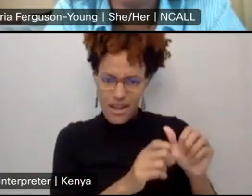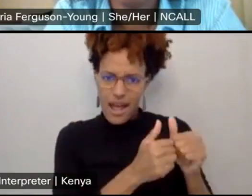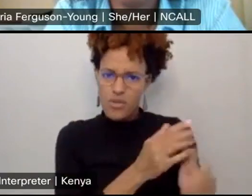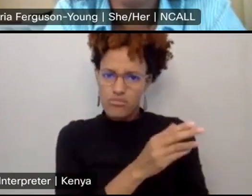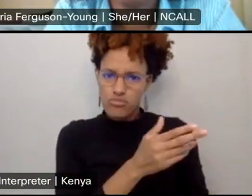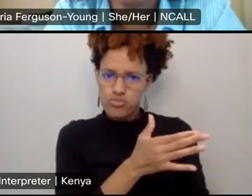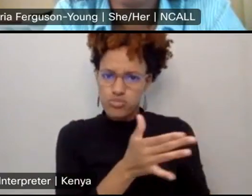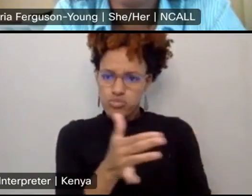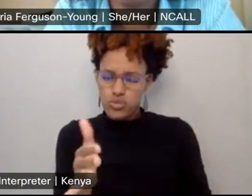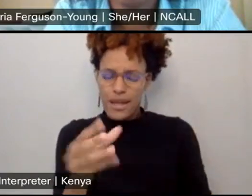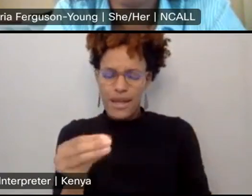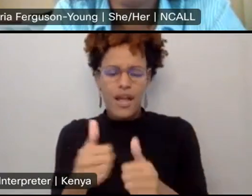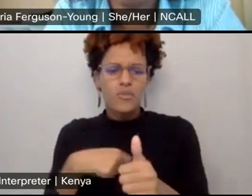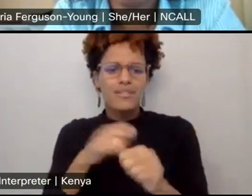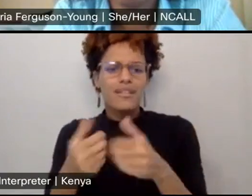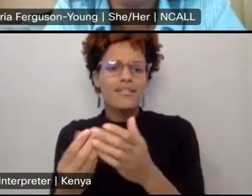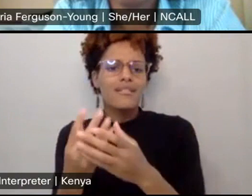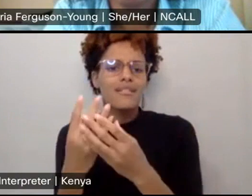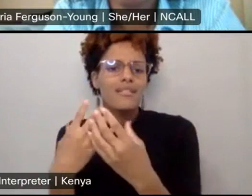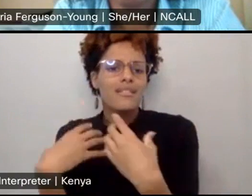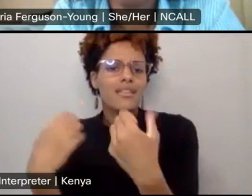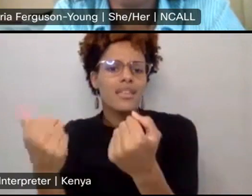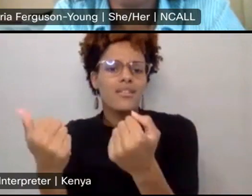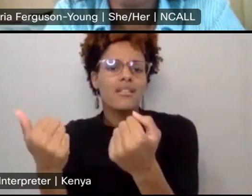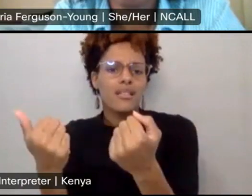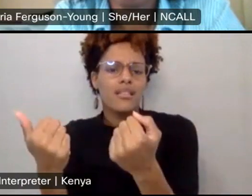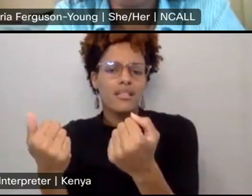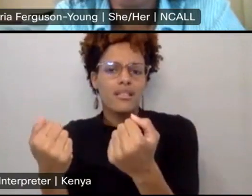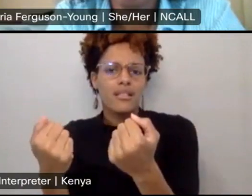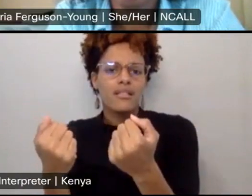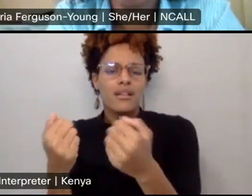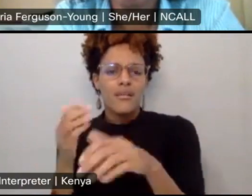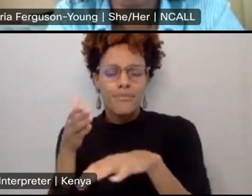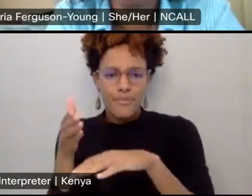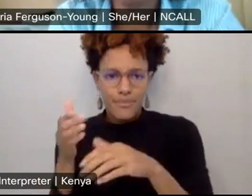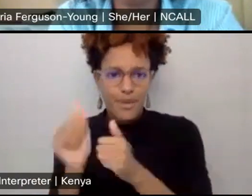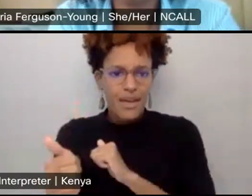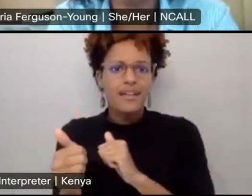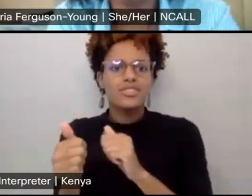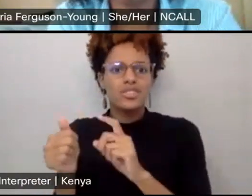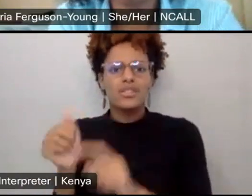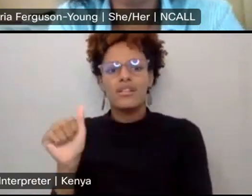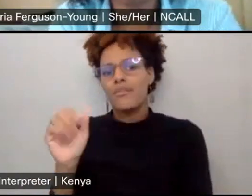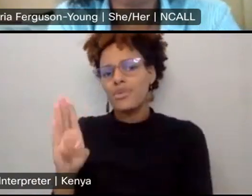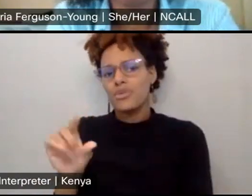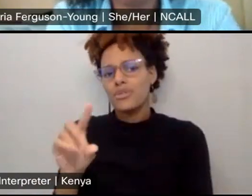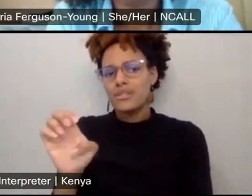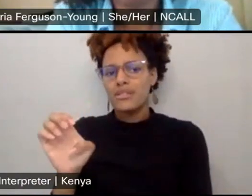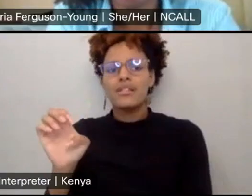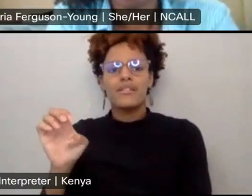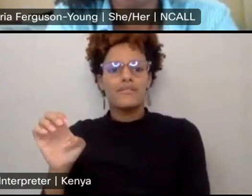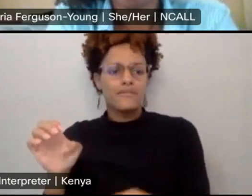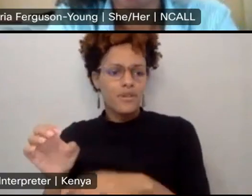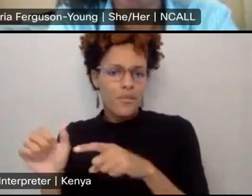move past all of these, abusive practices and tactics that have been put on, not just